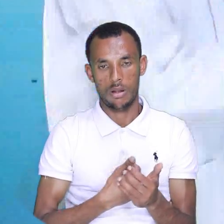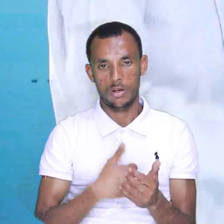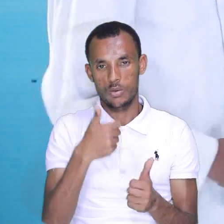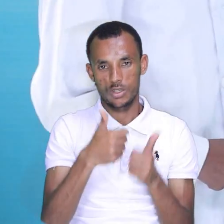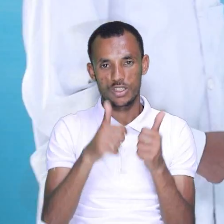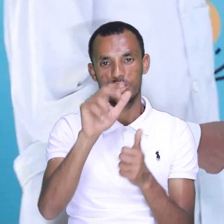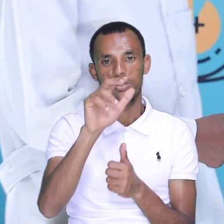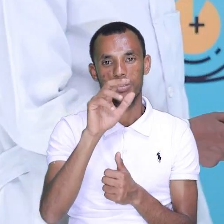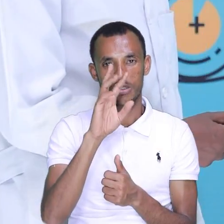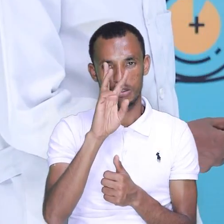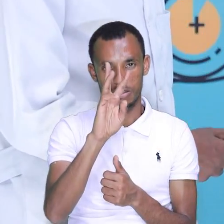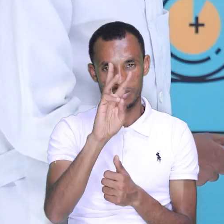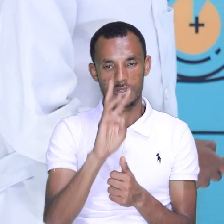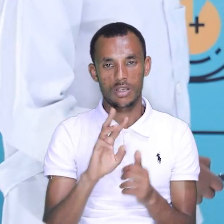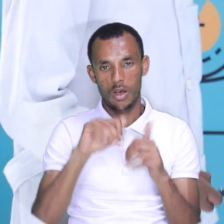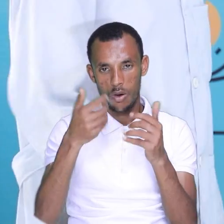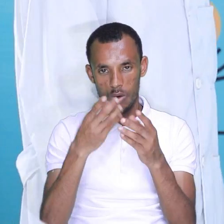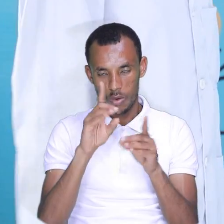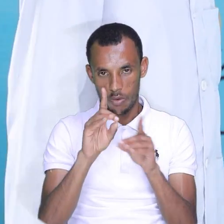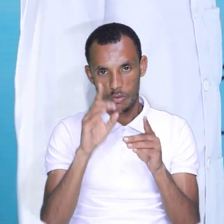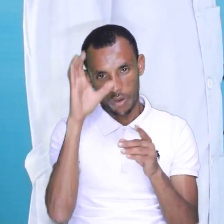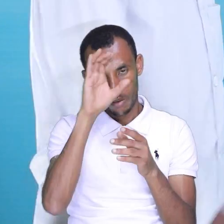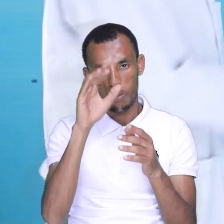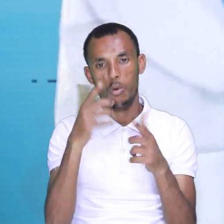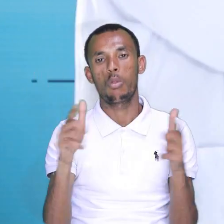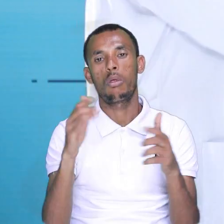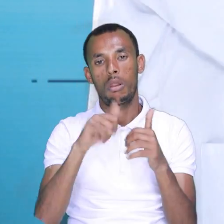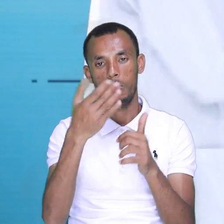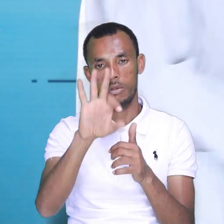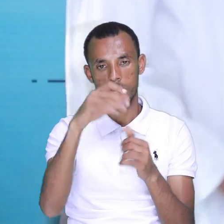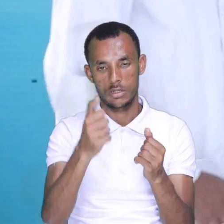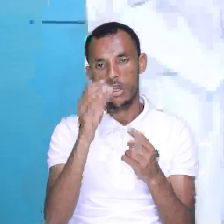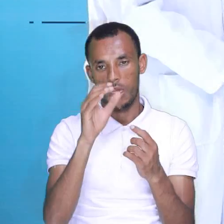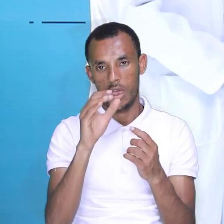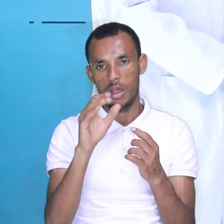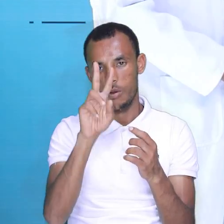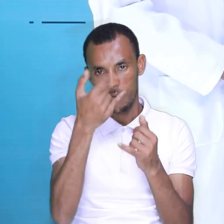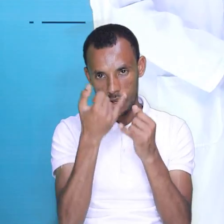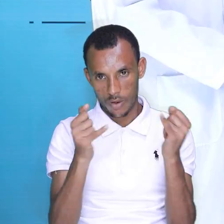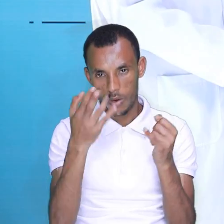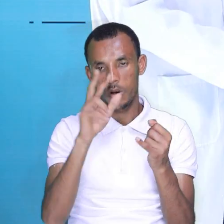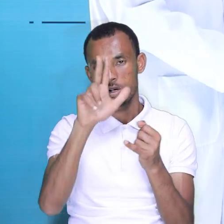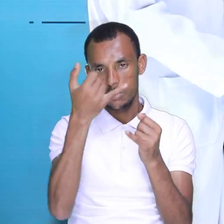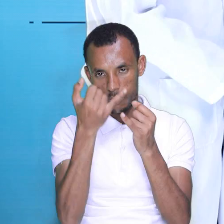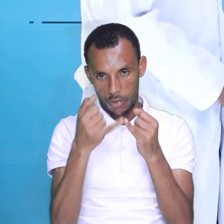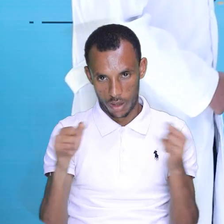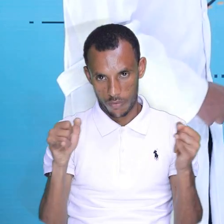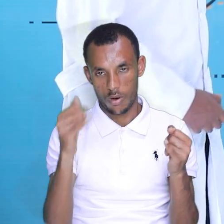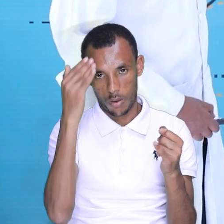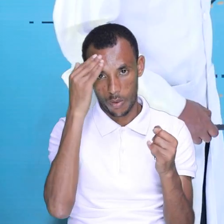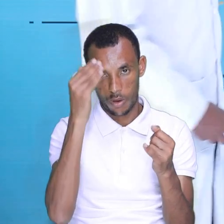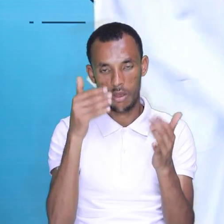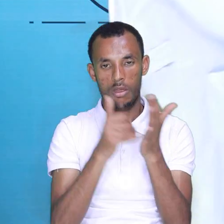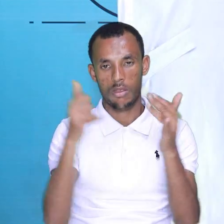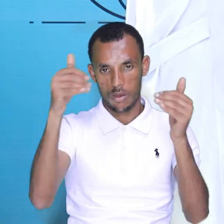is number 6. Then how do you find its probability? The probability of even or divisible by 3, it was